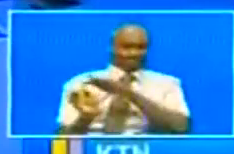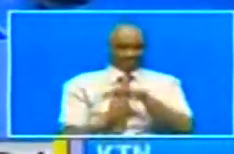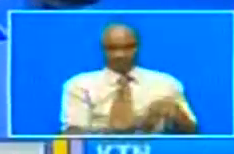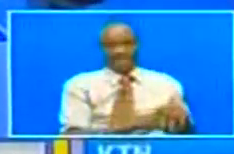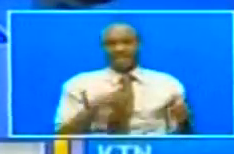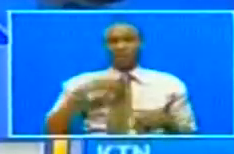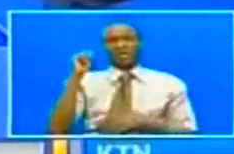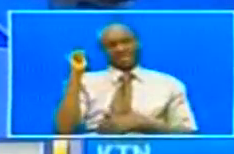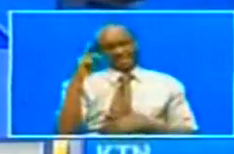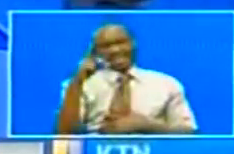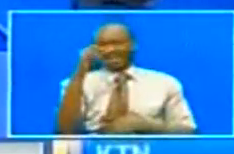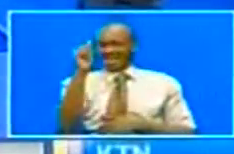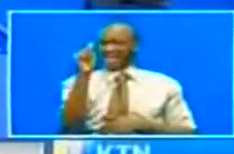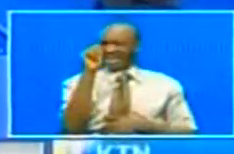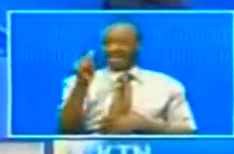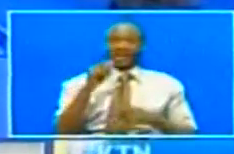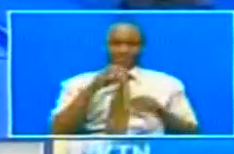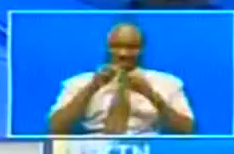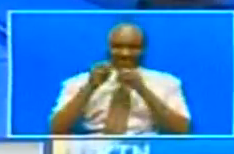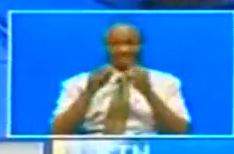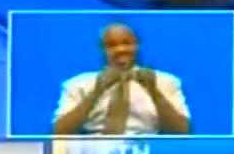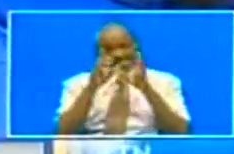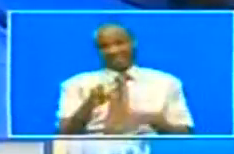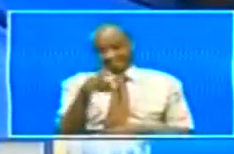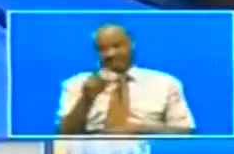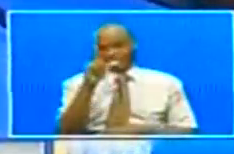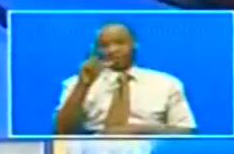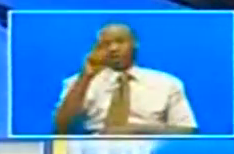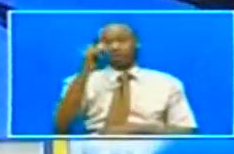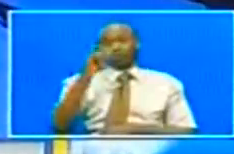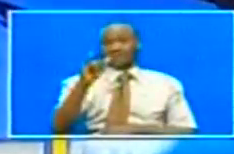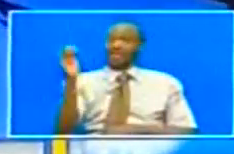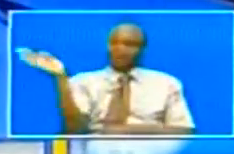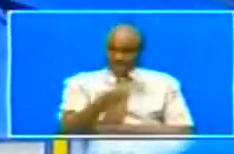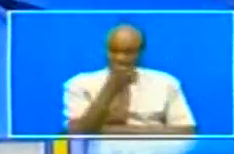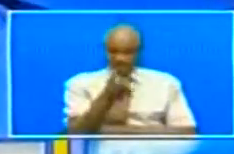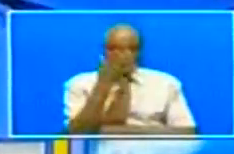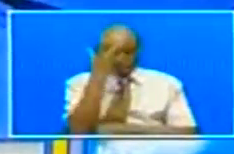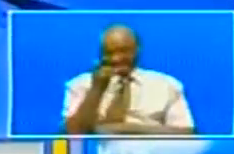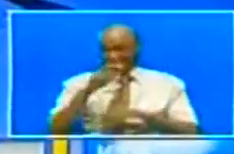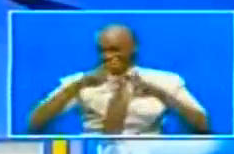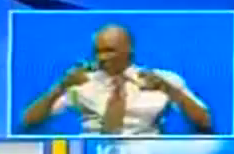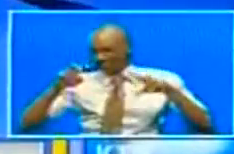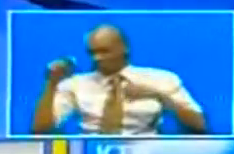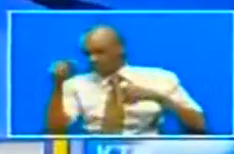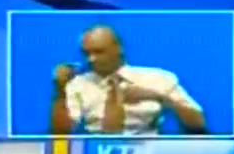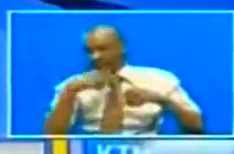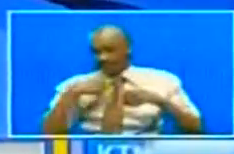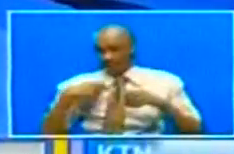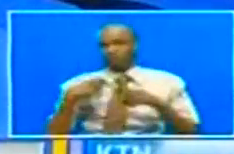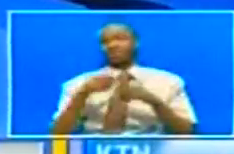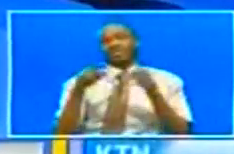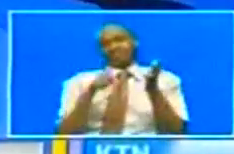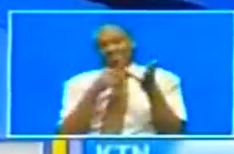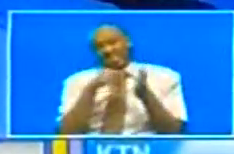Suspended Kenya Airports Authority Managing Director Lucy Mbugua has been reinstated following investigations into tender